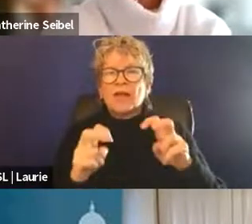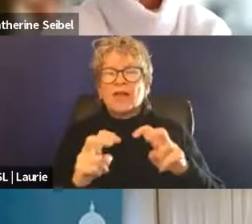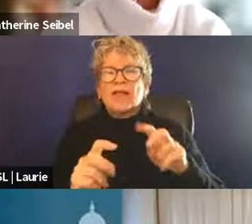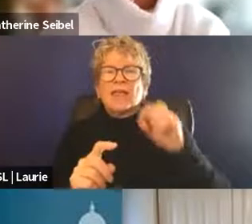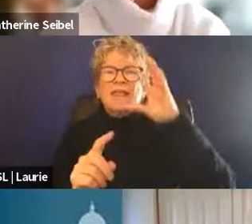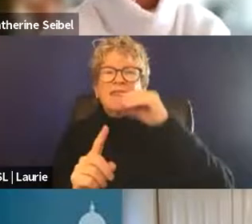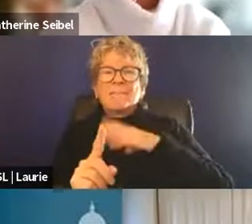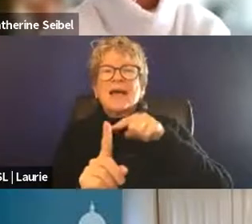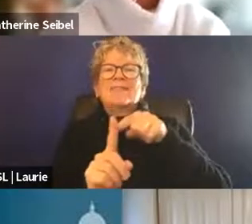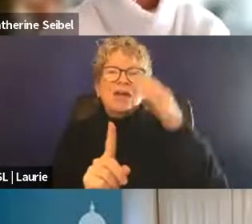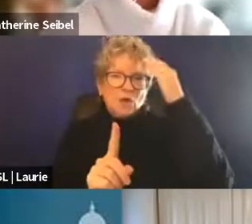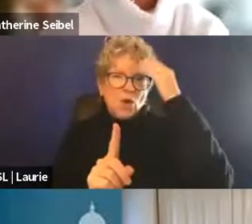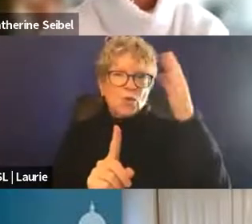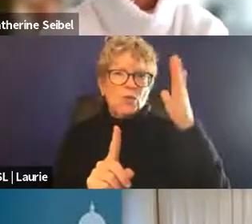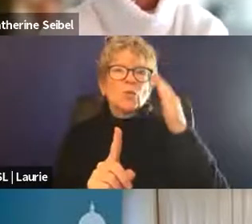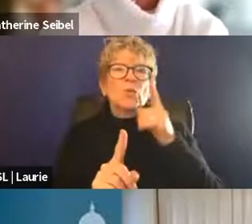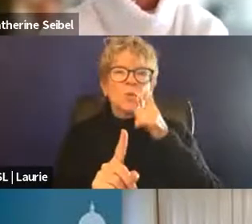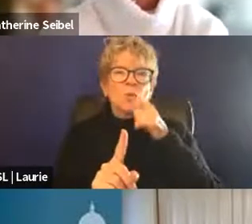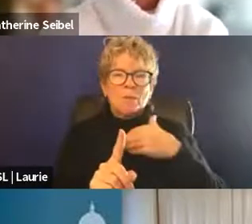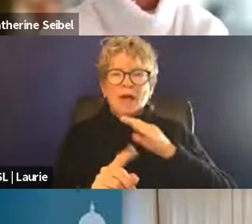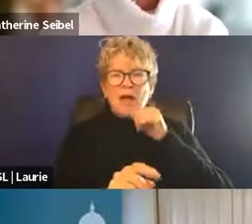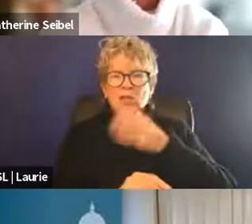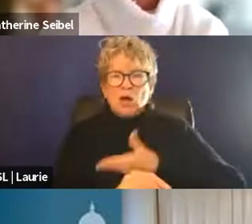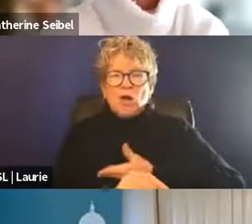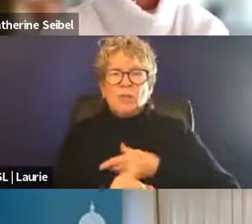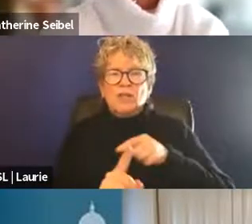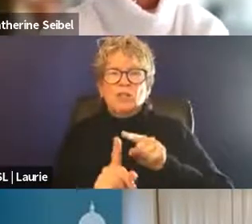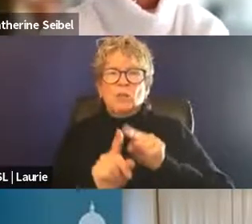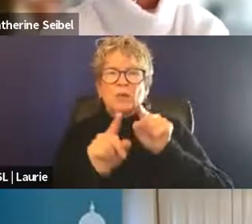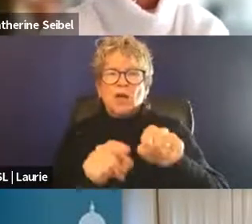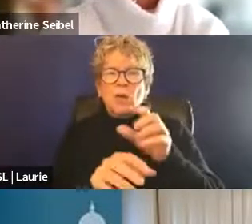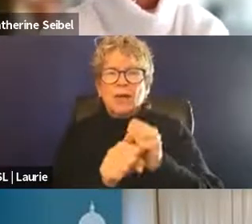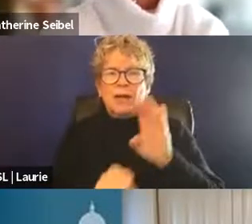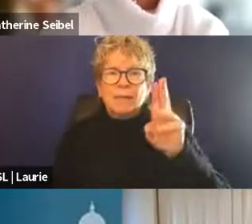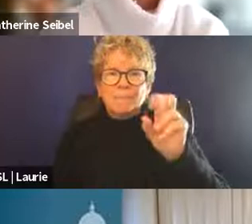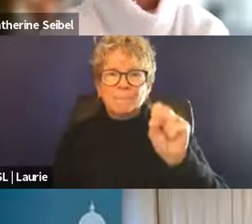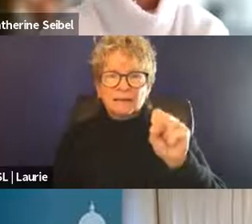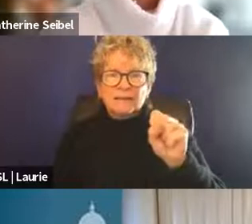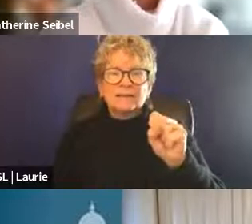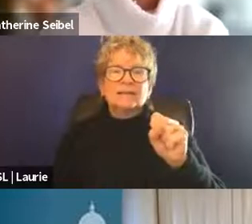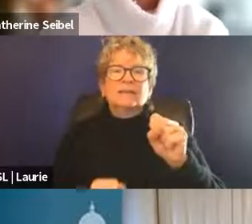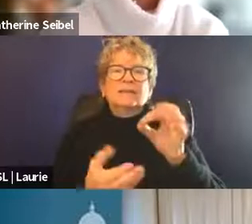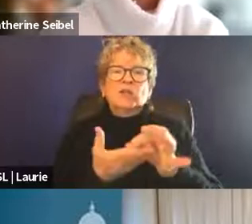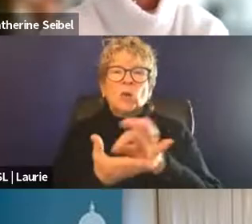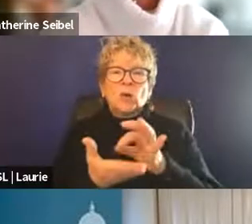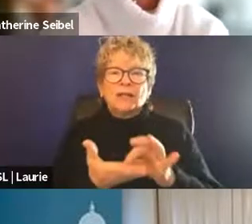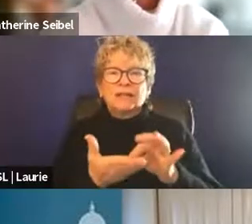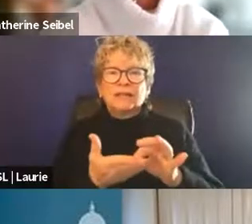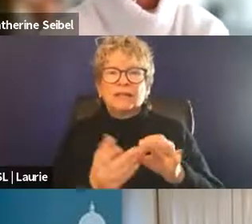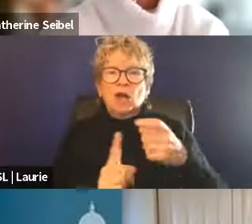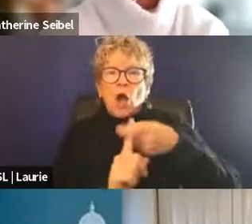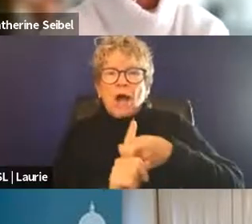the receiving center, and she would go there and get bus tokens and condoms and coffee and then leave